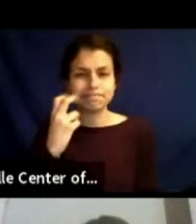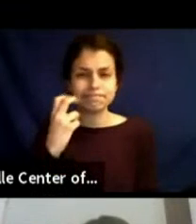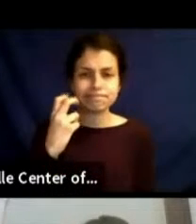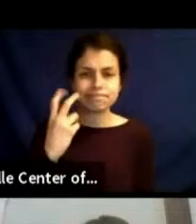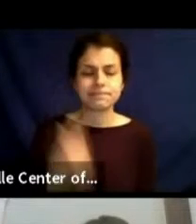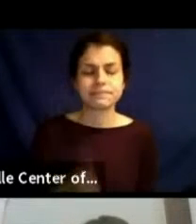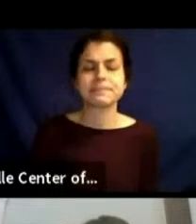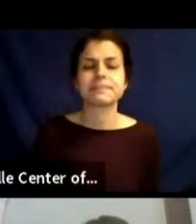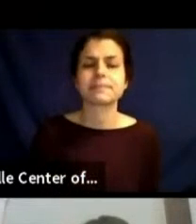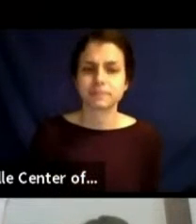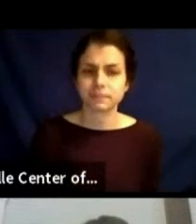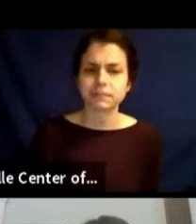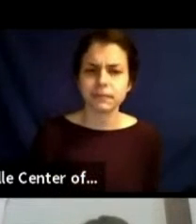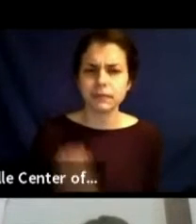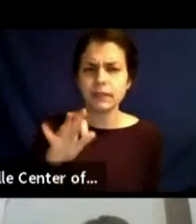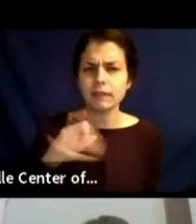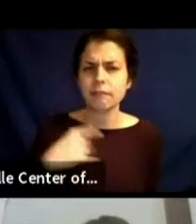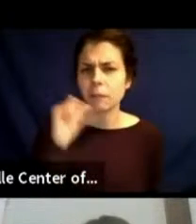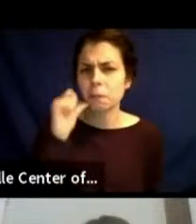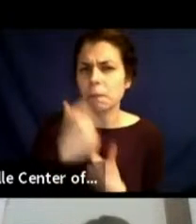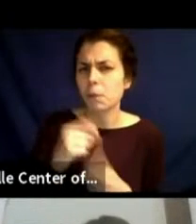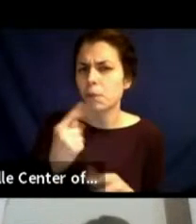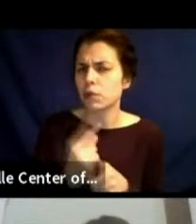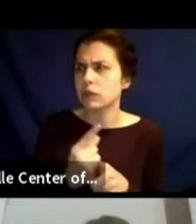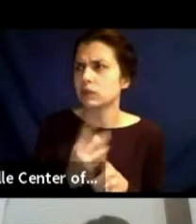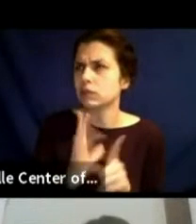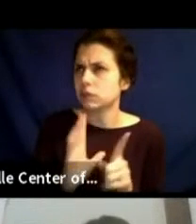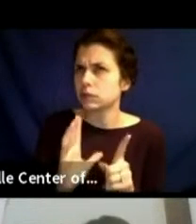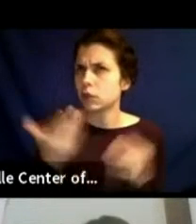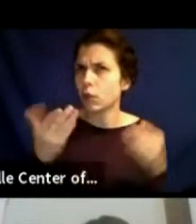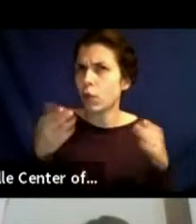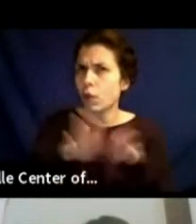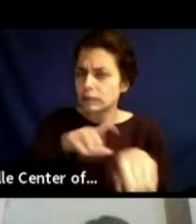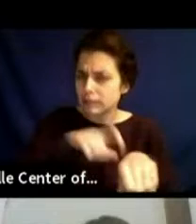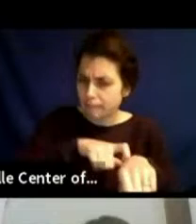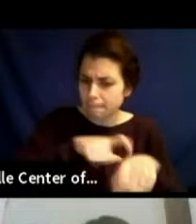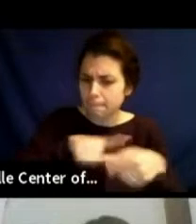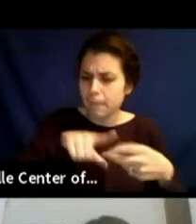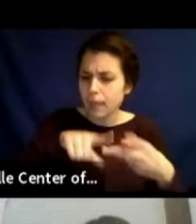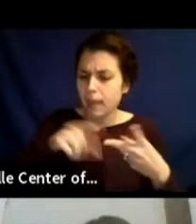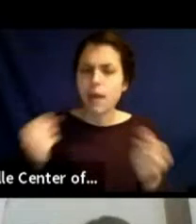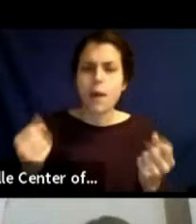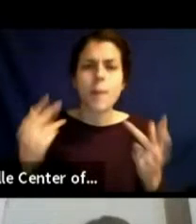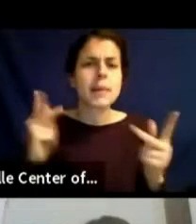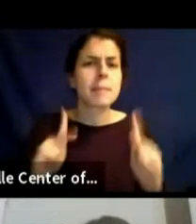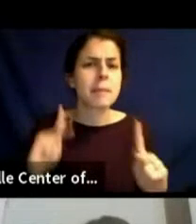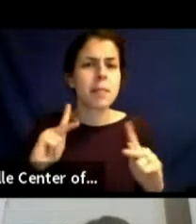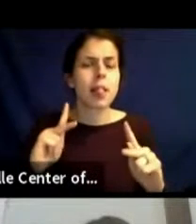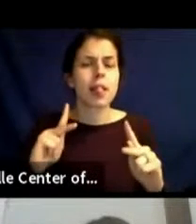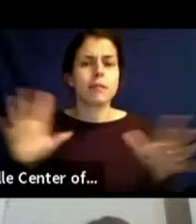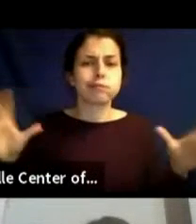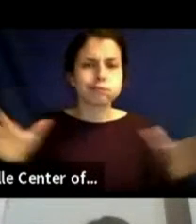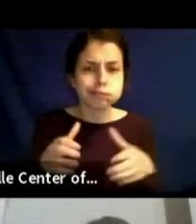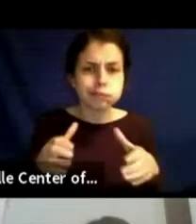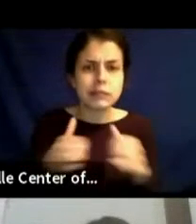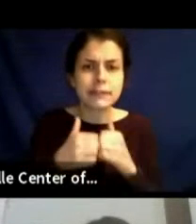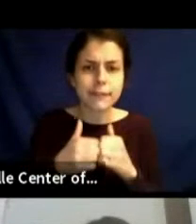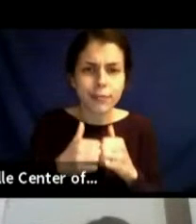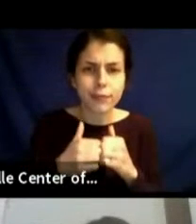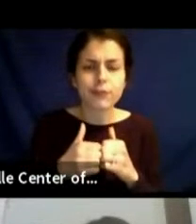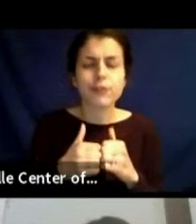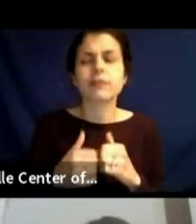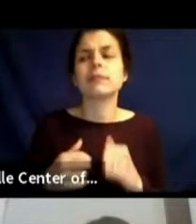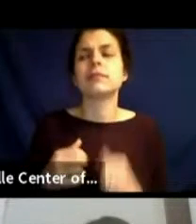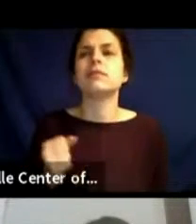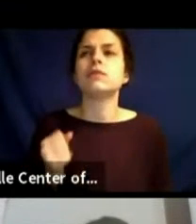there's if I remember the time, the closing time, and then there's how many people are together. And